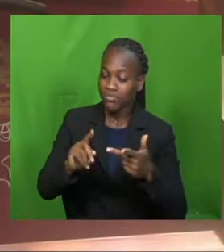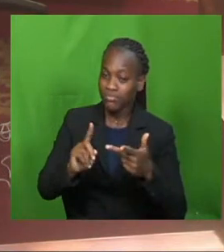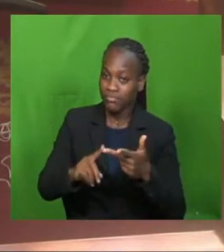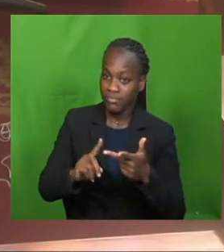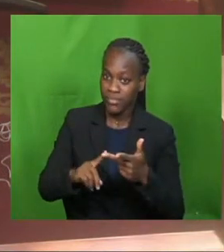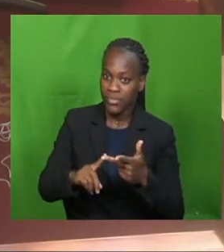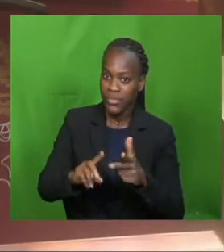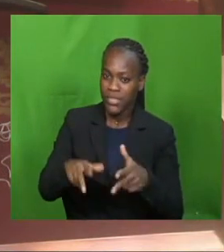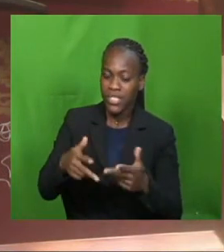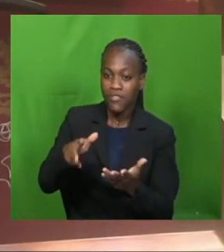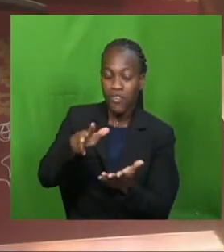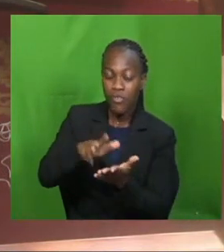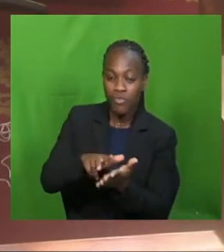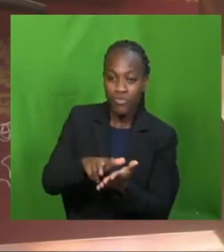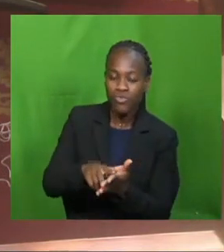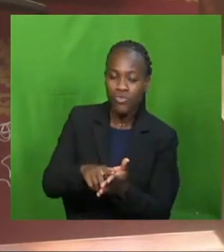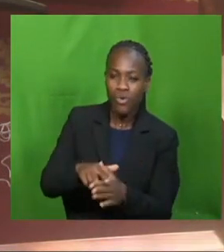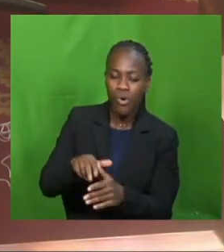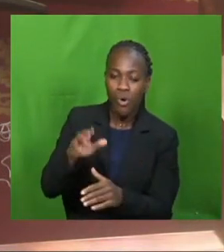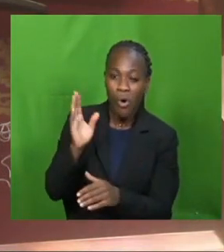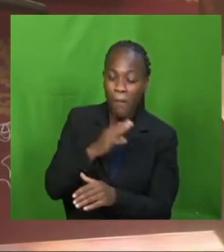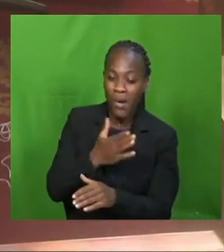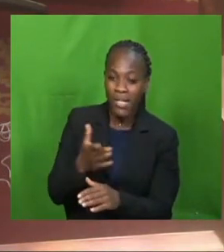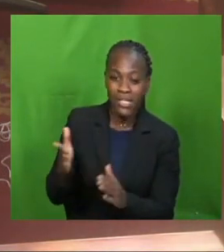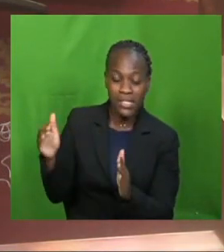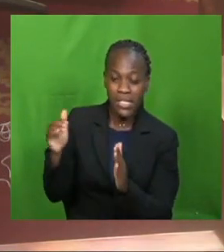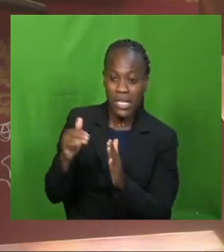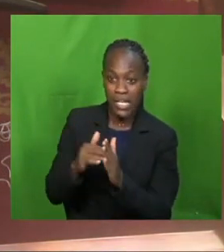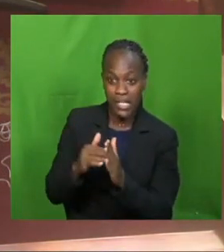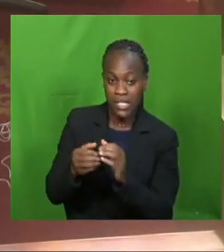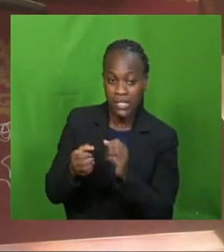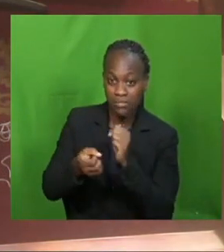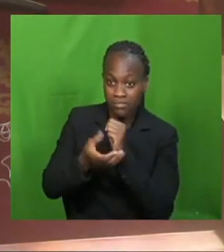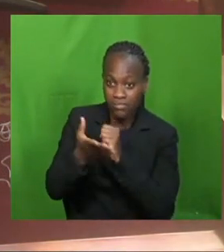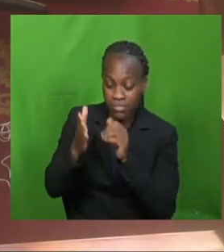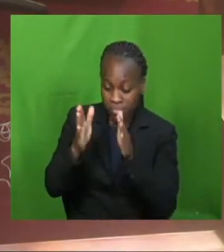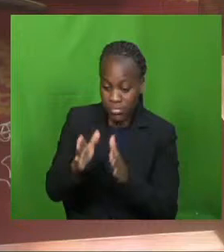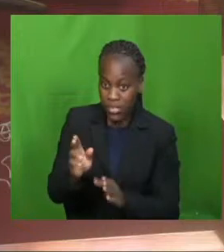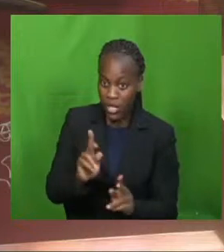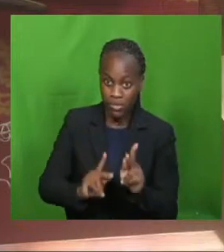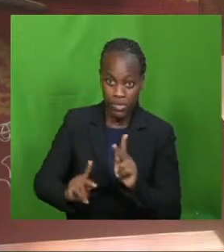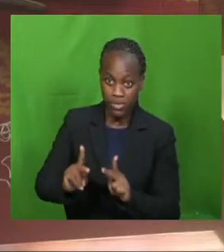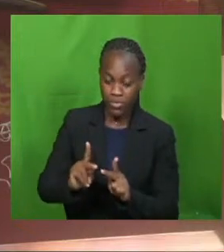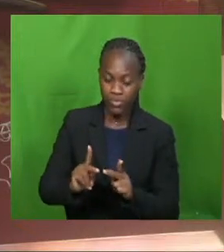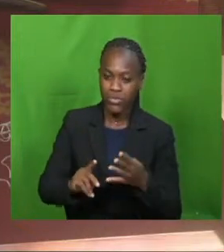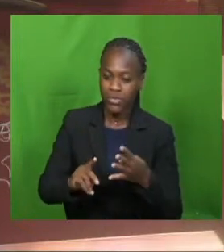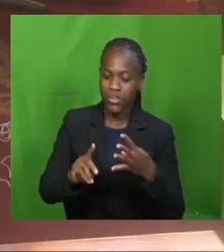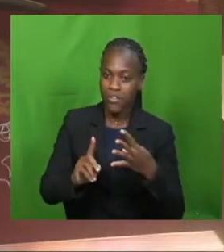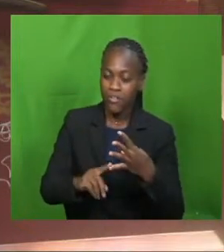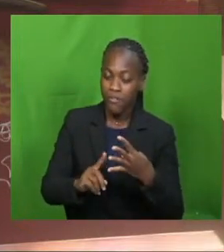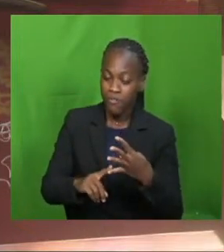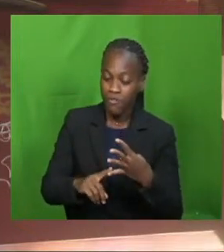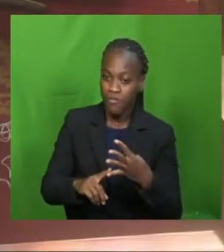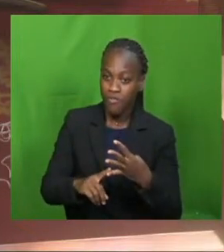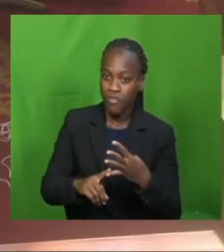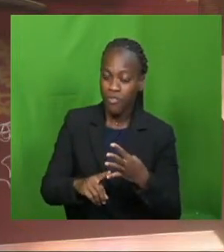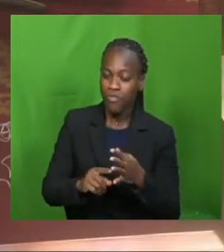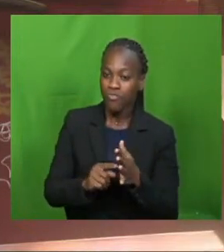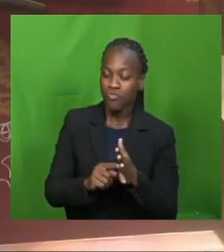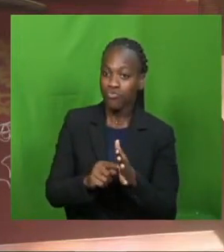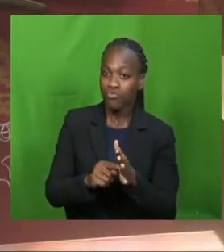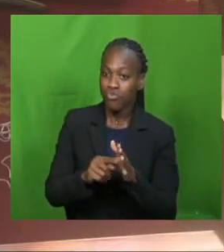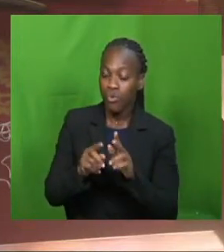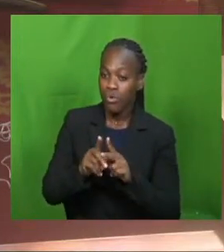reported infringements on the safety of journalists. And 4, publication of annual domestic reports on the safety of